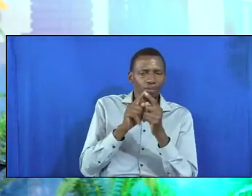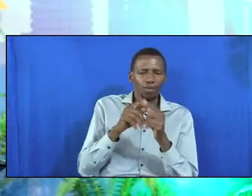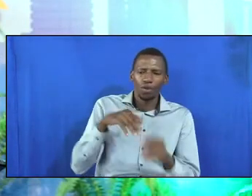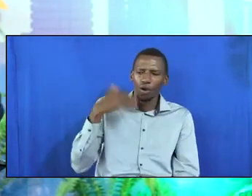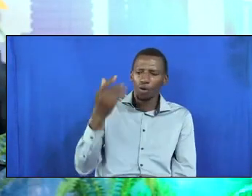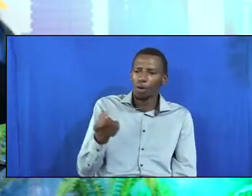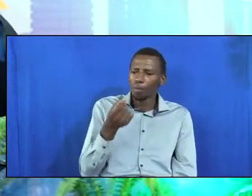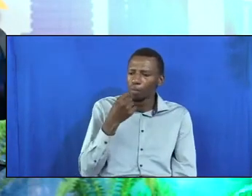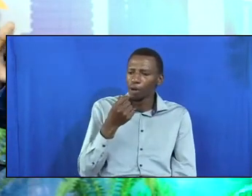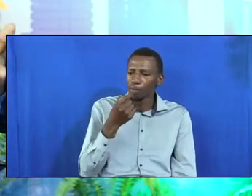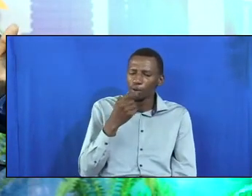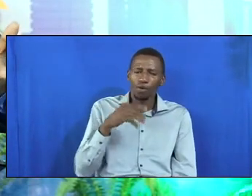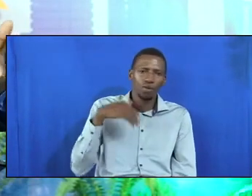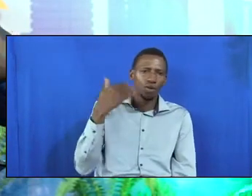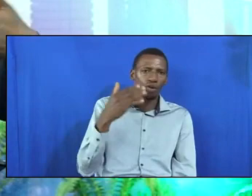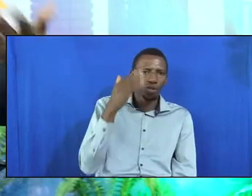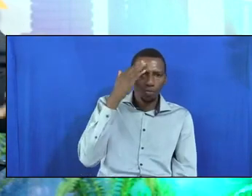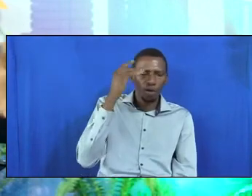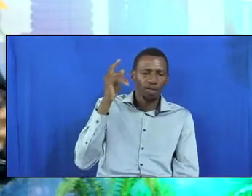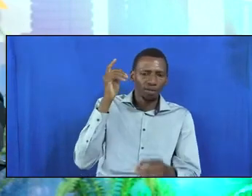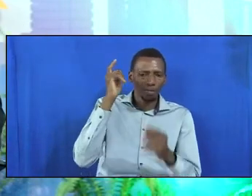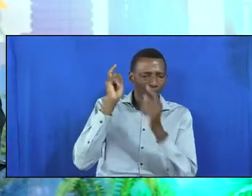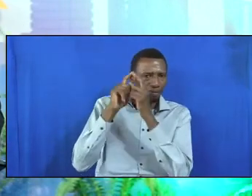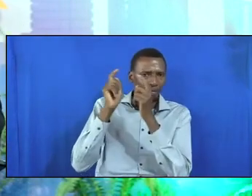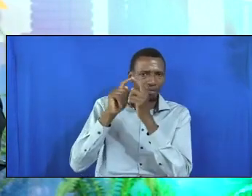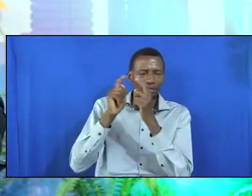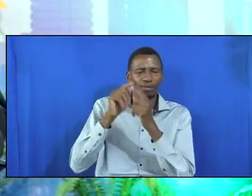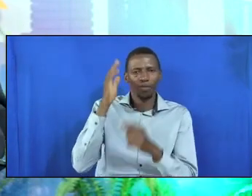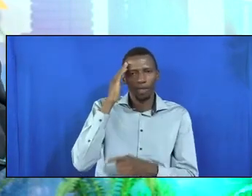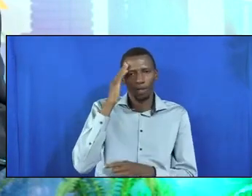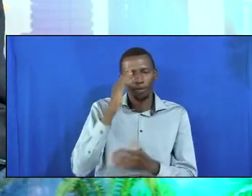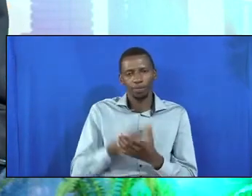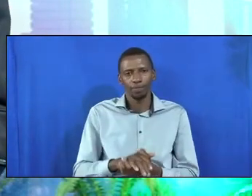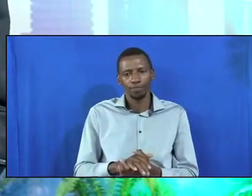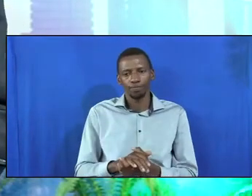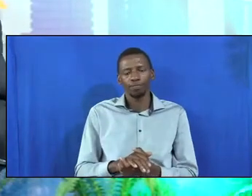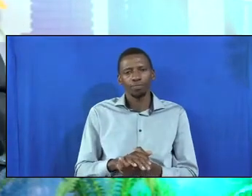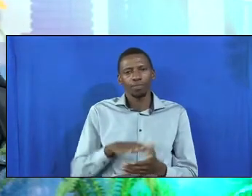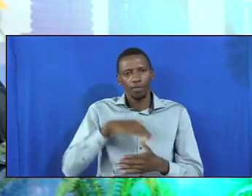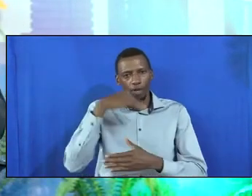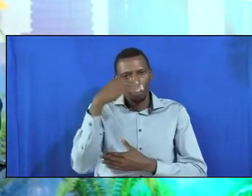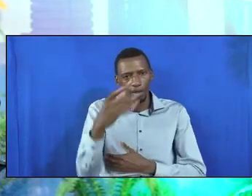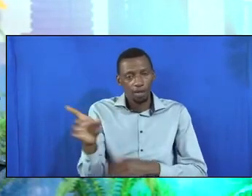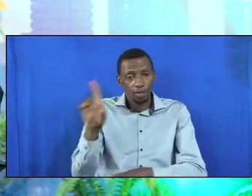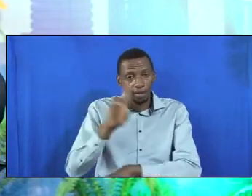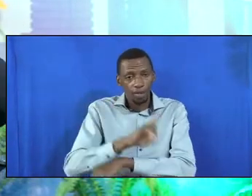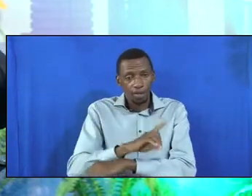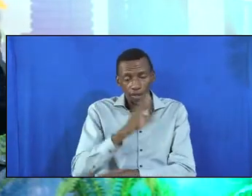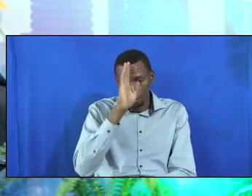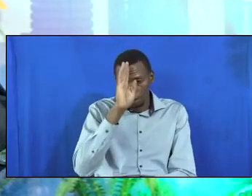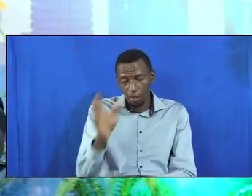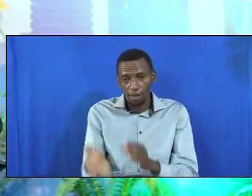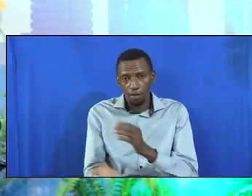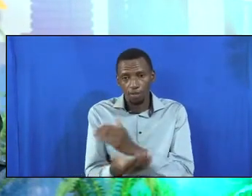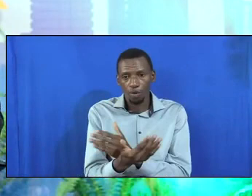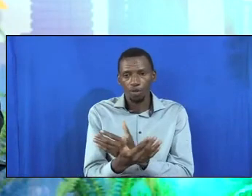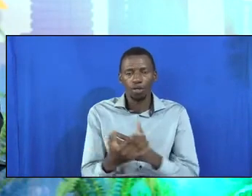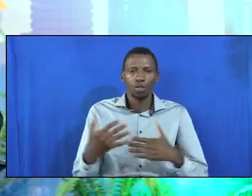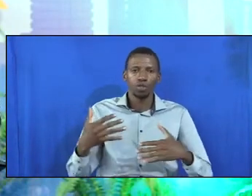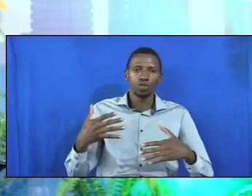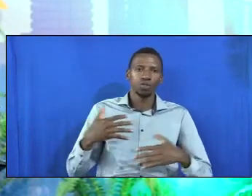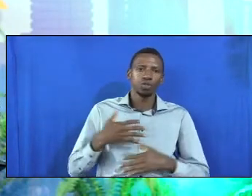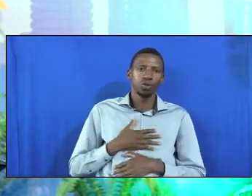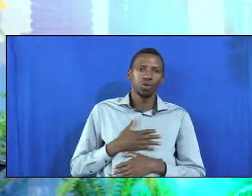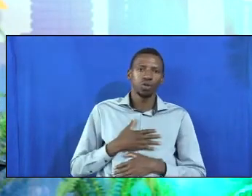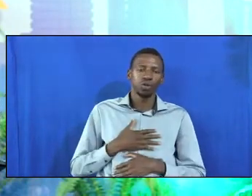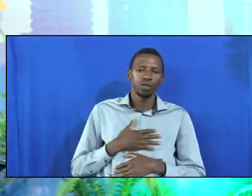drugs. So the following day, Sunday now morning, she recognized that the headache was not there. So